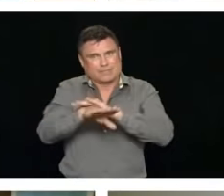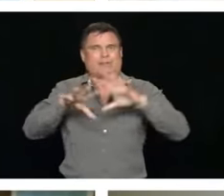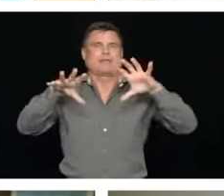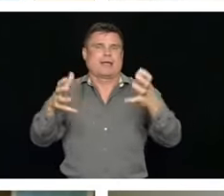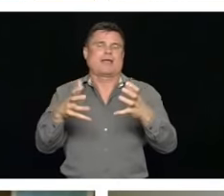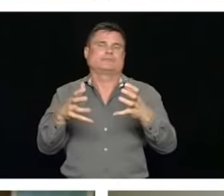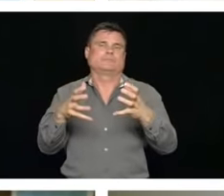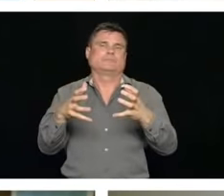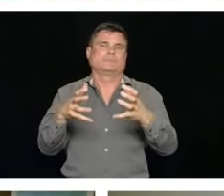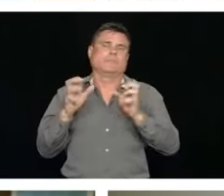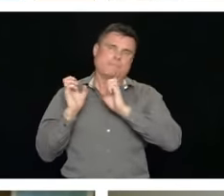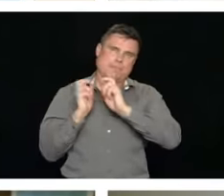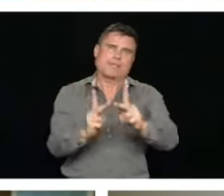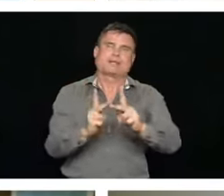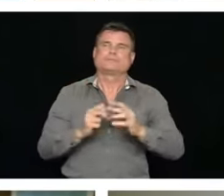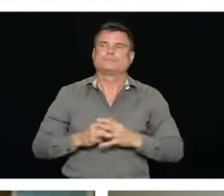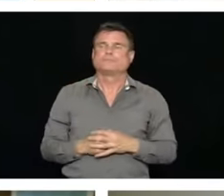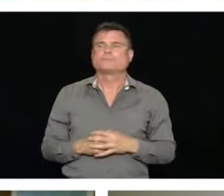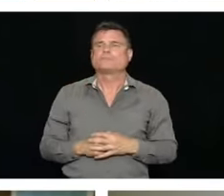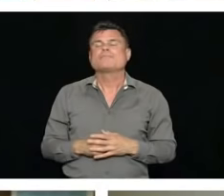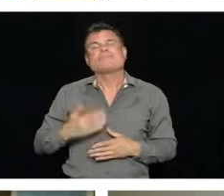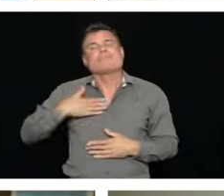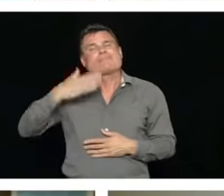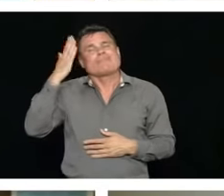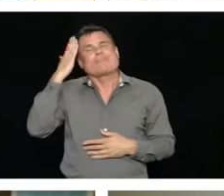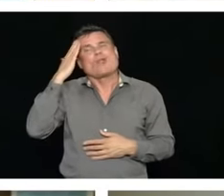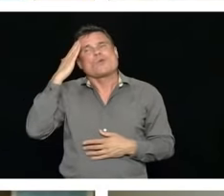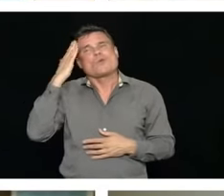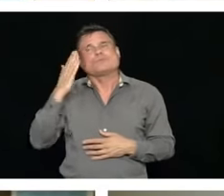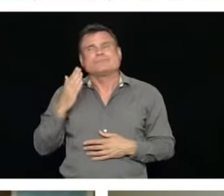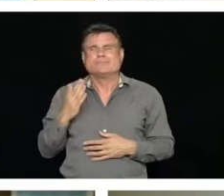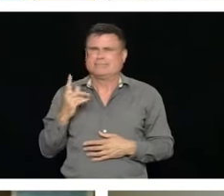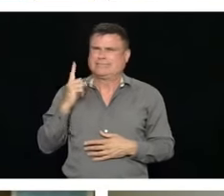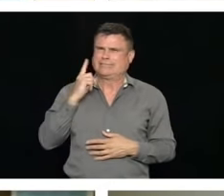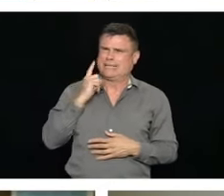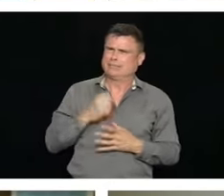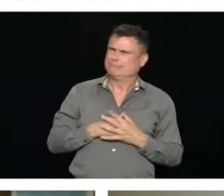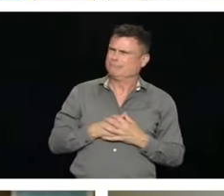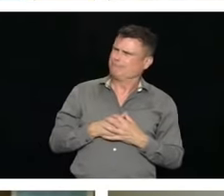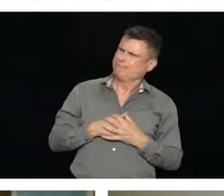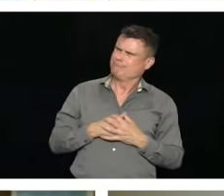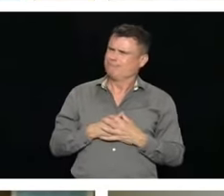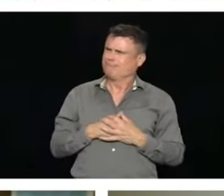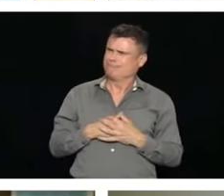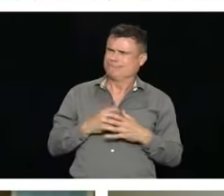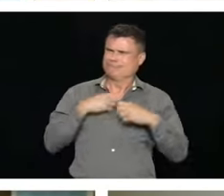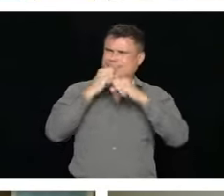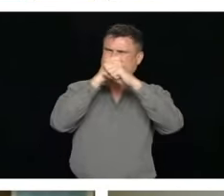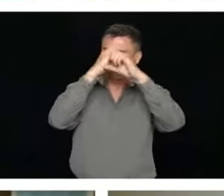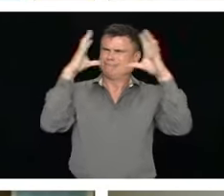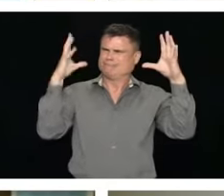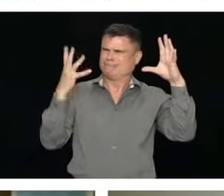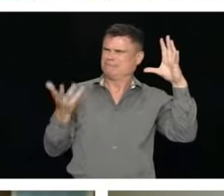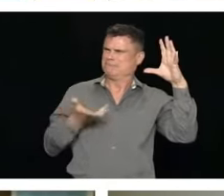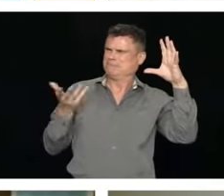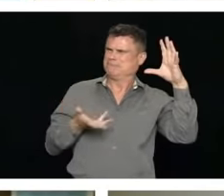think it's actually going to be quite beautiful. Our kids over the last 6 to 8 weeks have already been they've been learning all of this